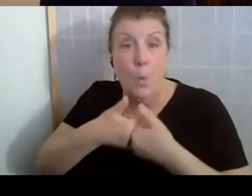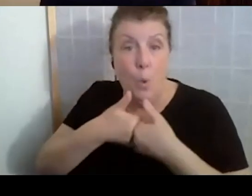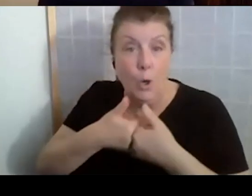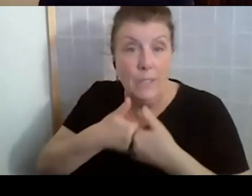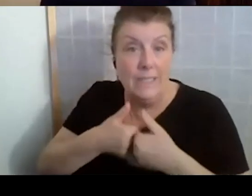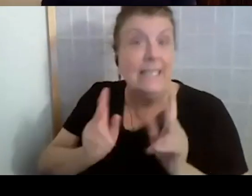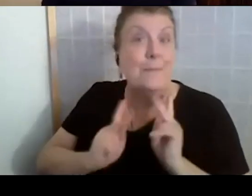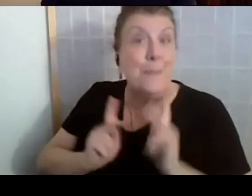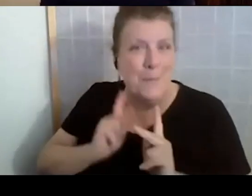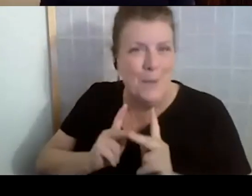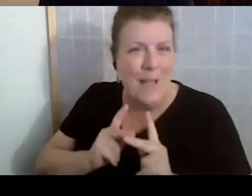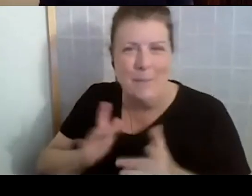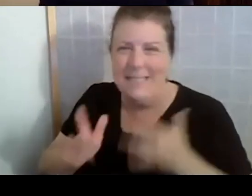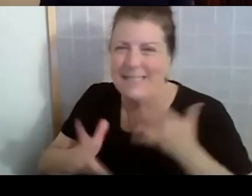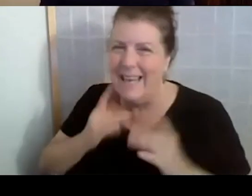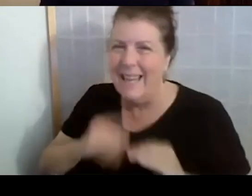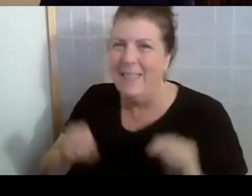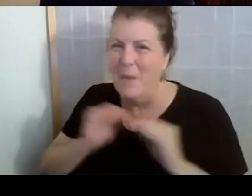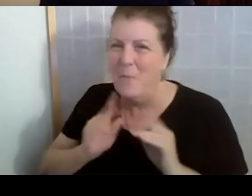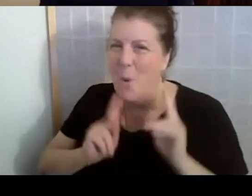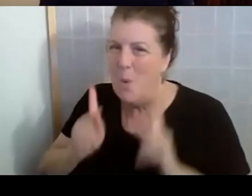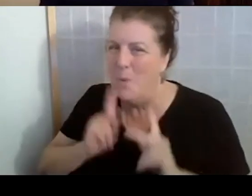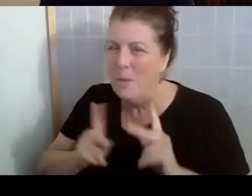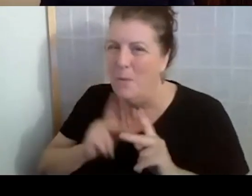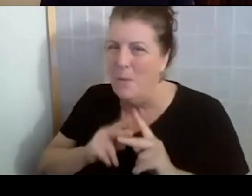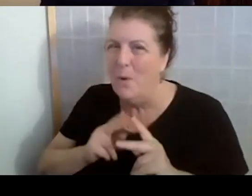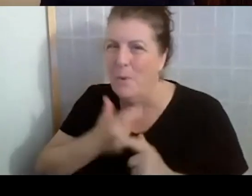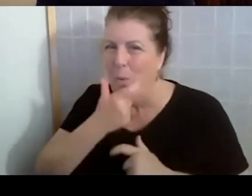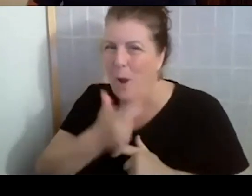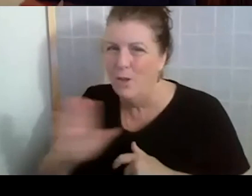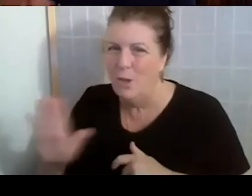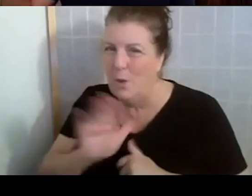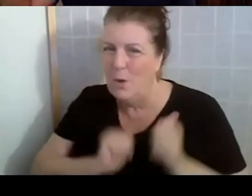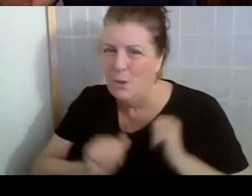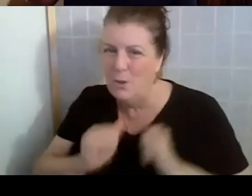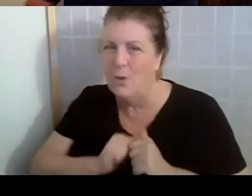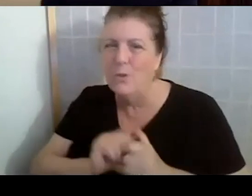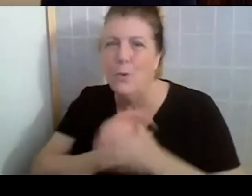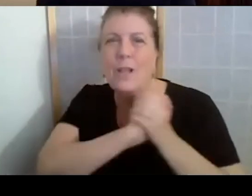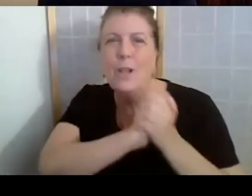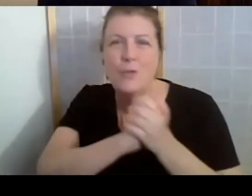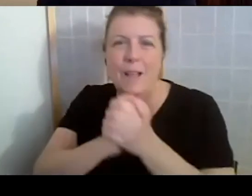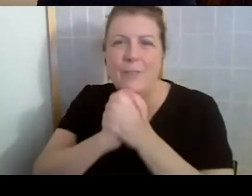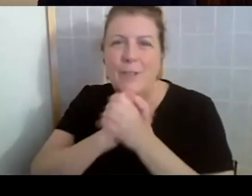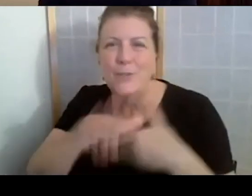shows. Tanya, Cord, Susannah, Damon, thank you so much, and congratulations again, and good luck in September.